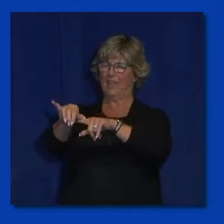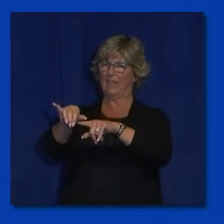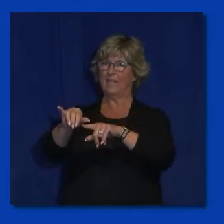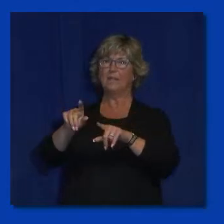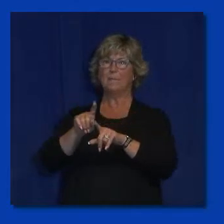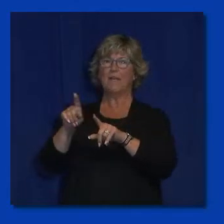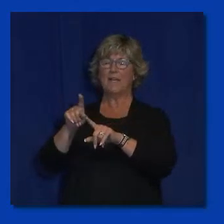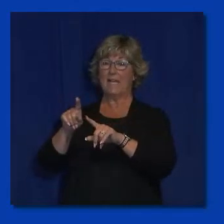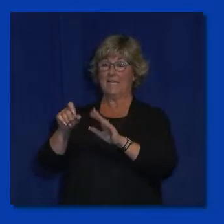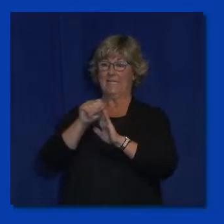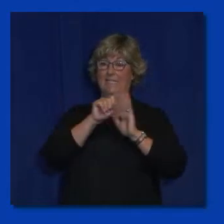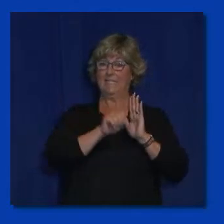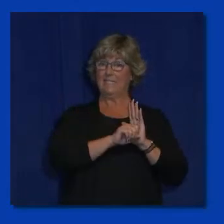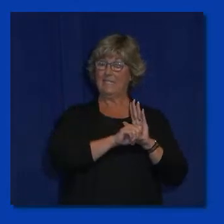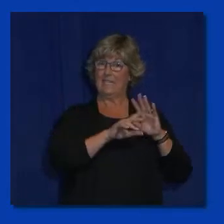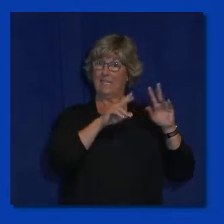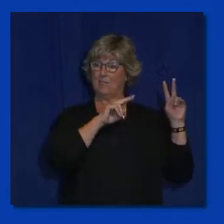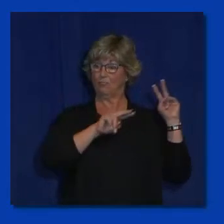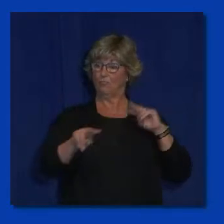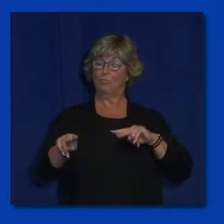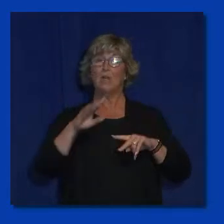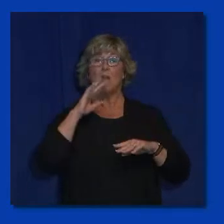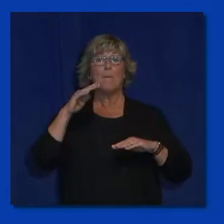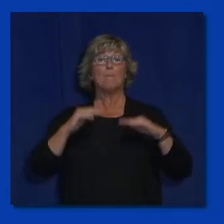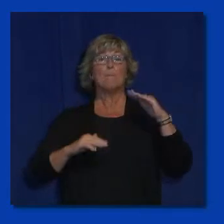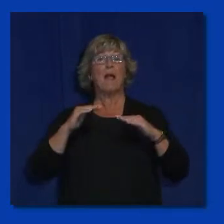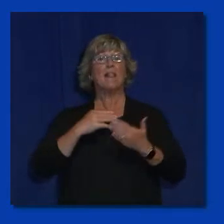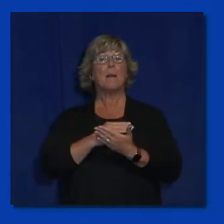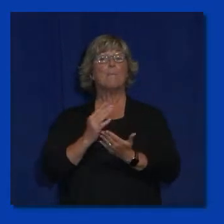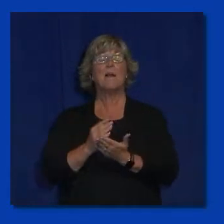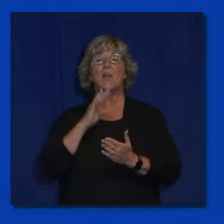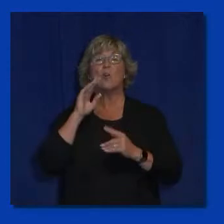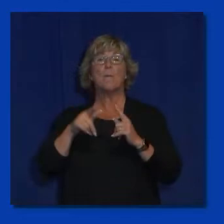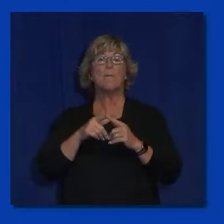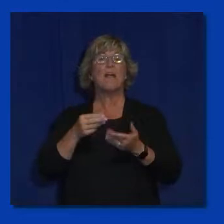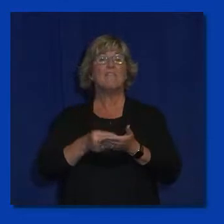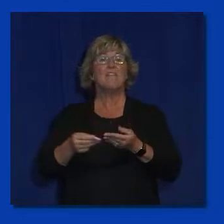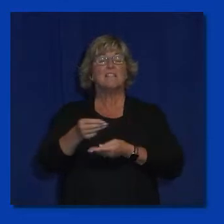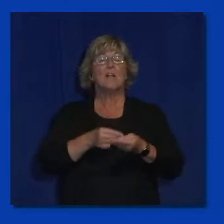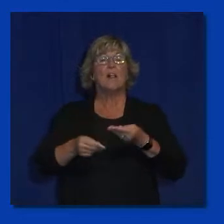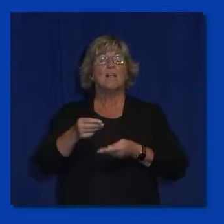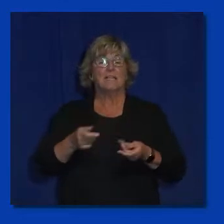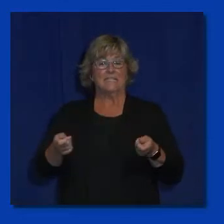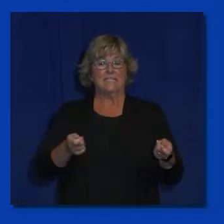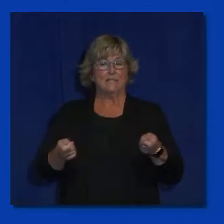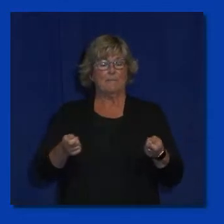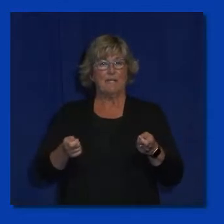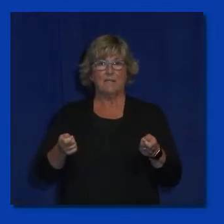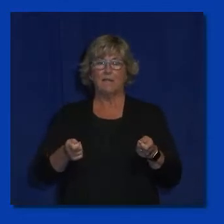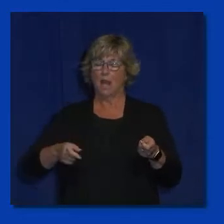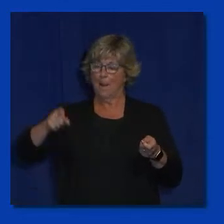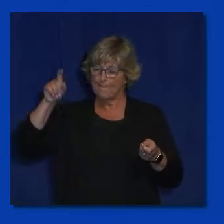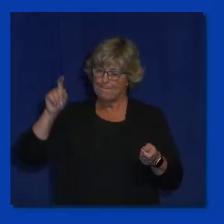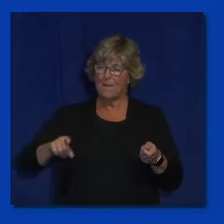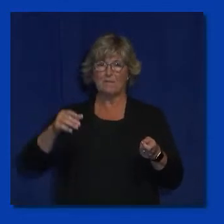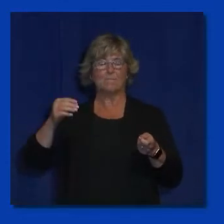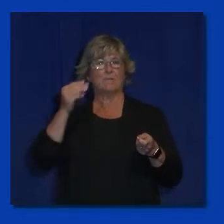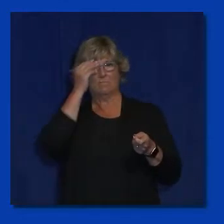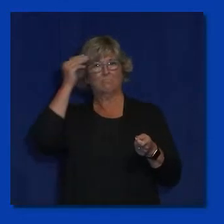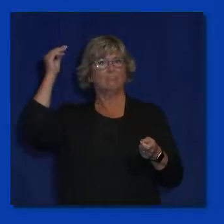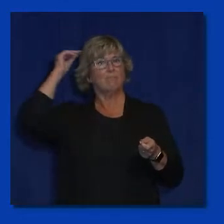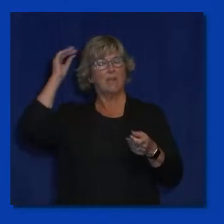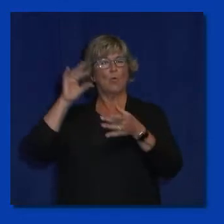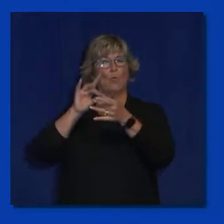as a state. So when we talk about balanced budgets, we talk about fiscal discipline, always must be mindful as it relates